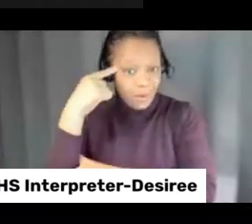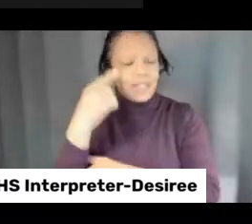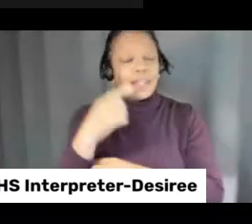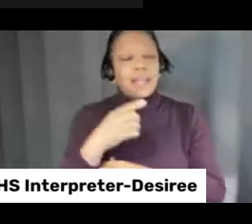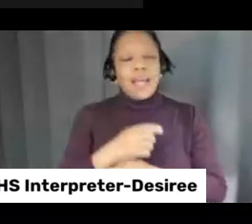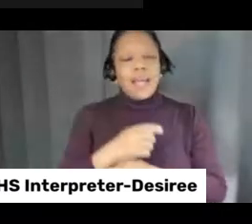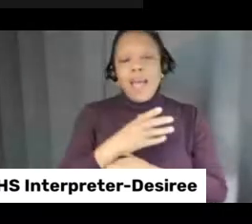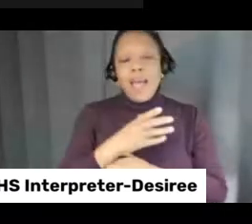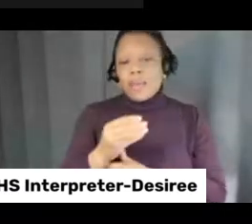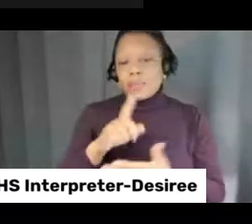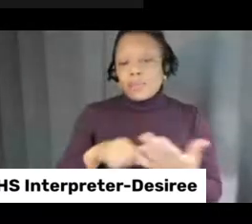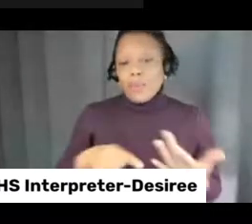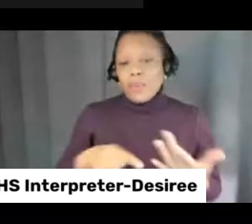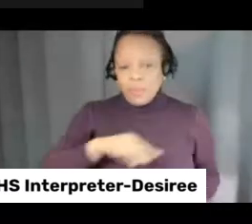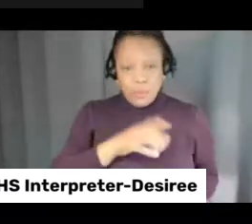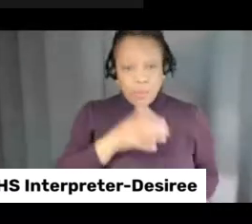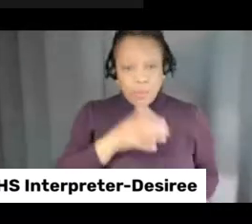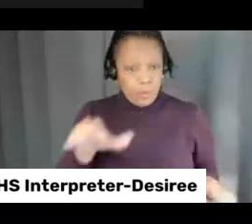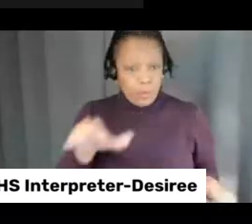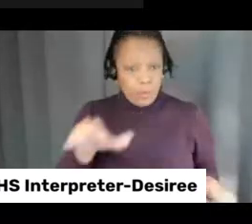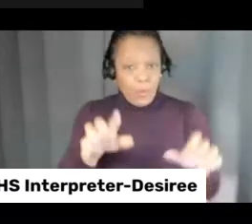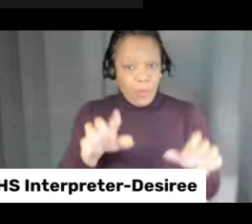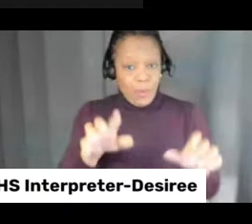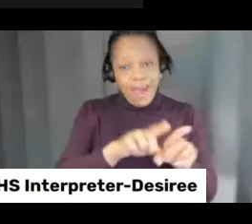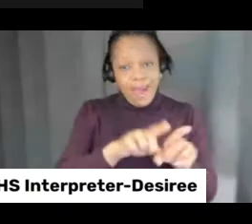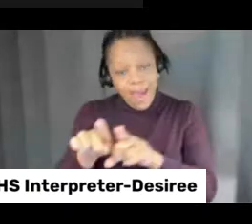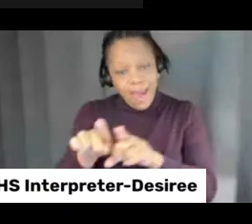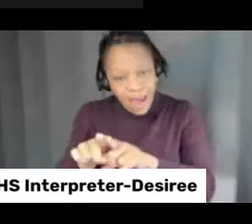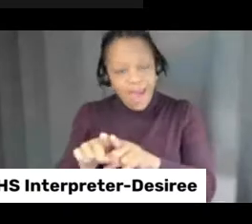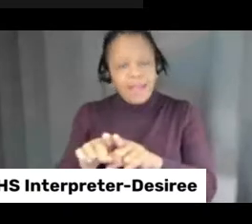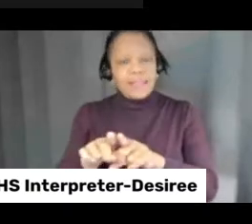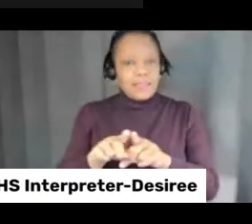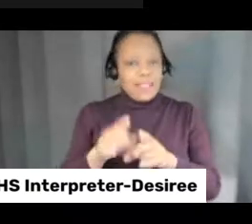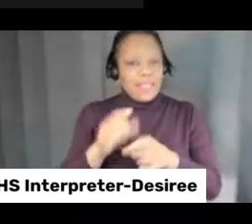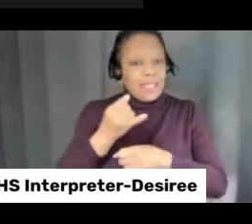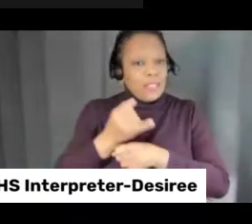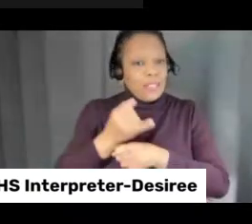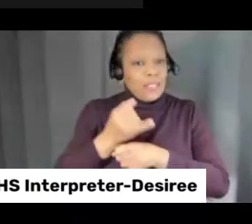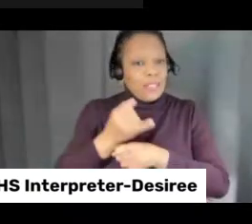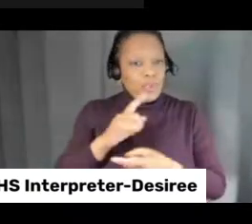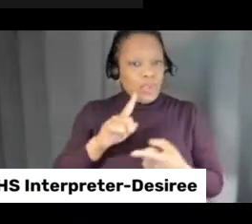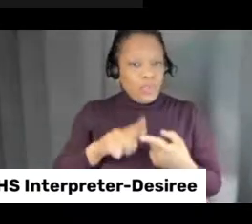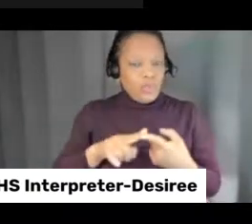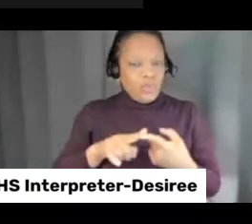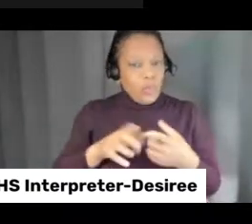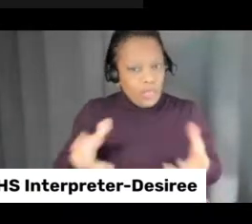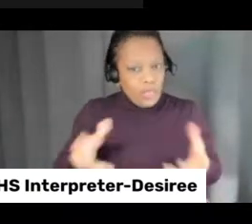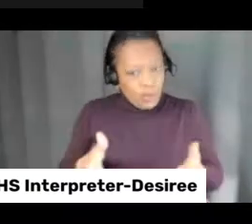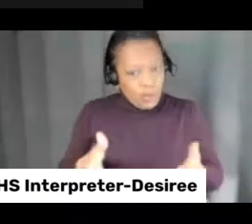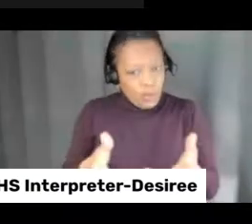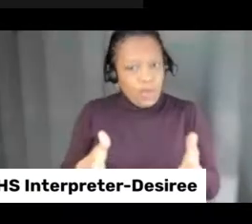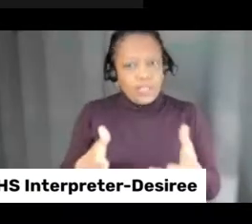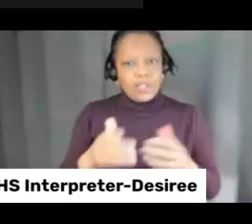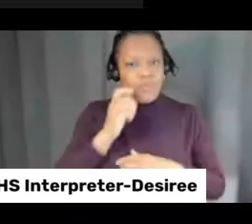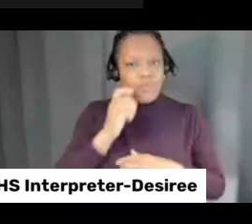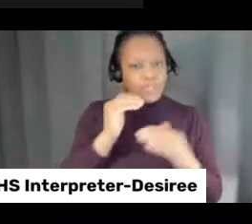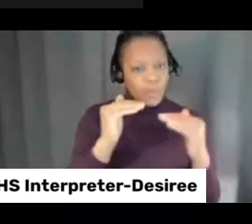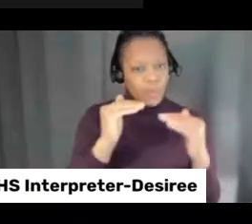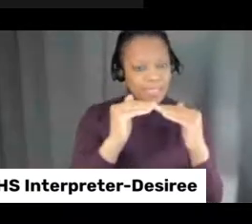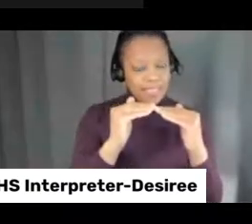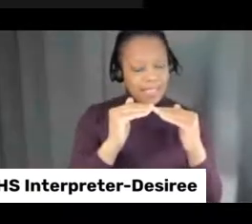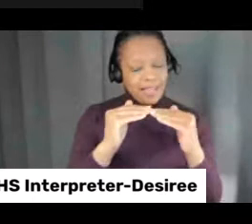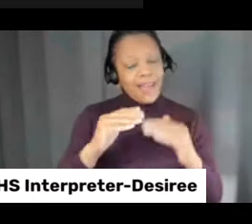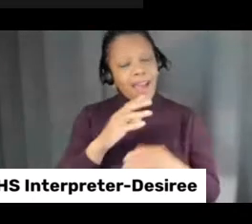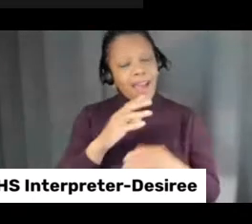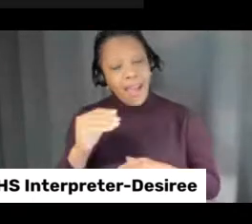government entity, what our role is to foster racial equity and to building a good food